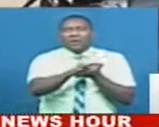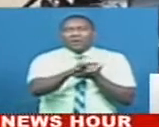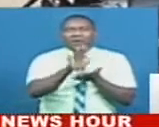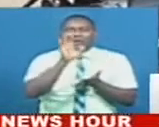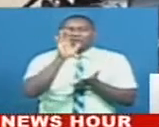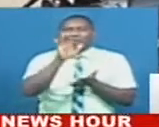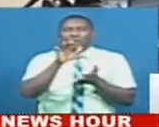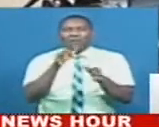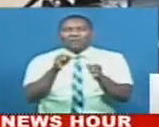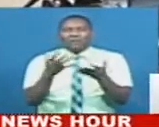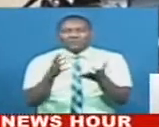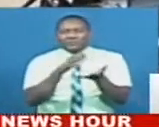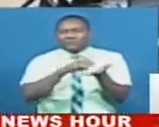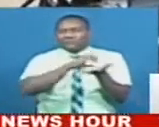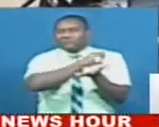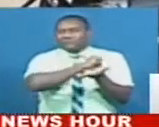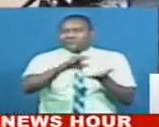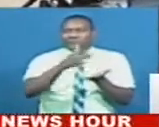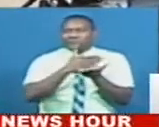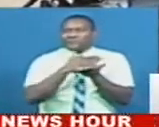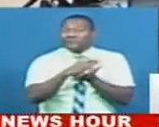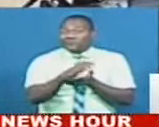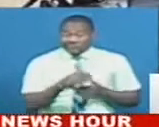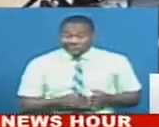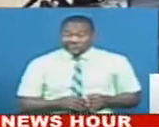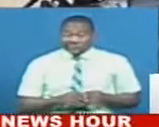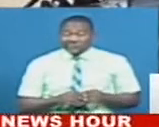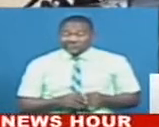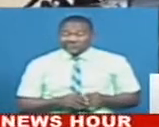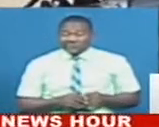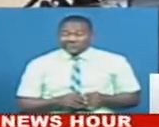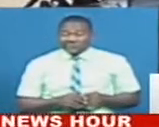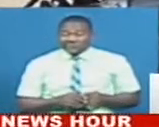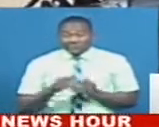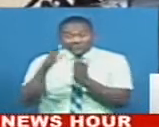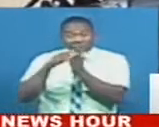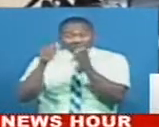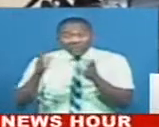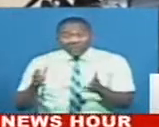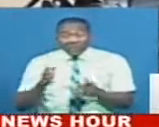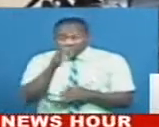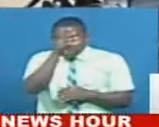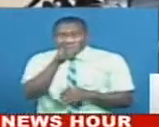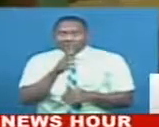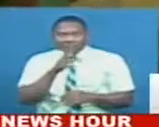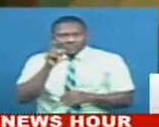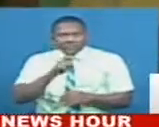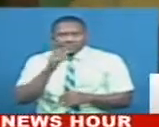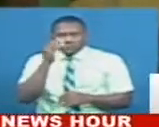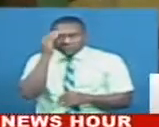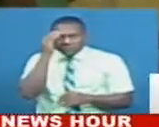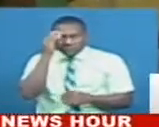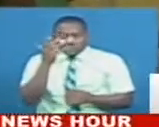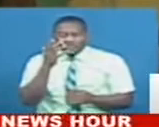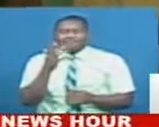forms will be rejected. And so candidates and parents and all stakeholders must take note.